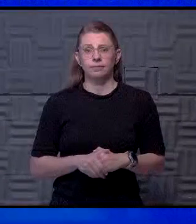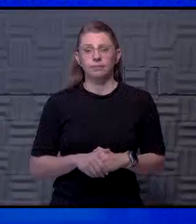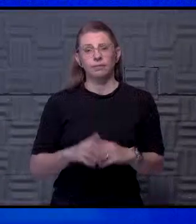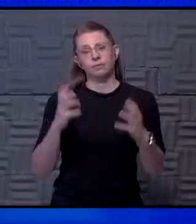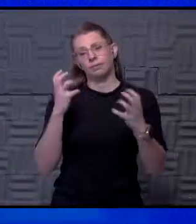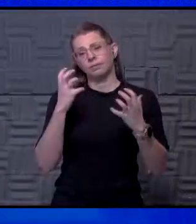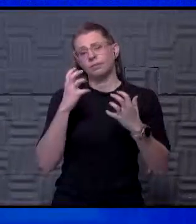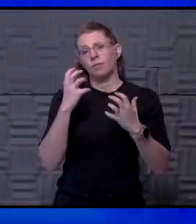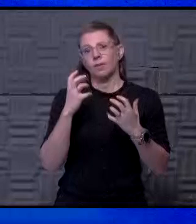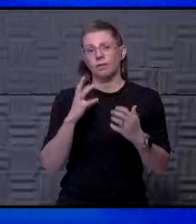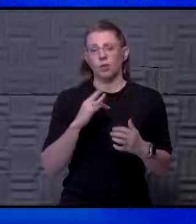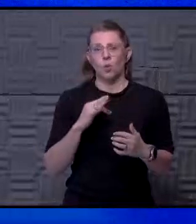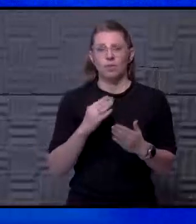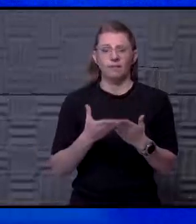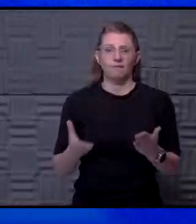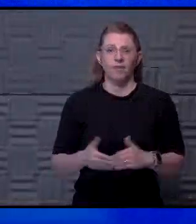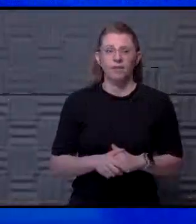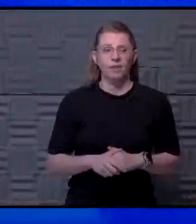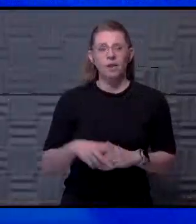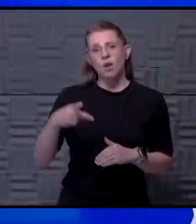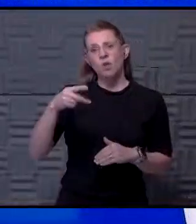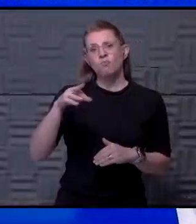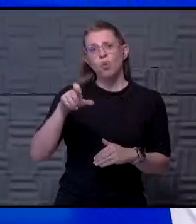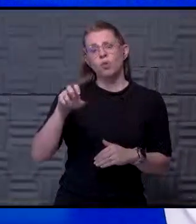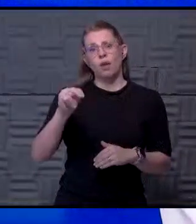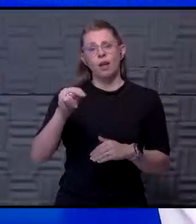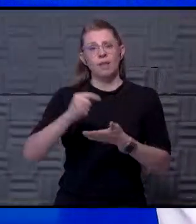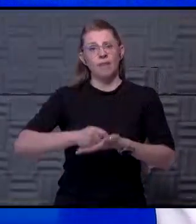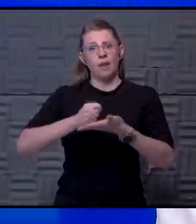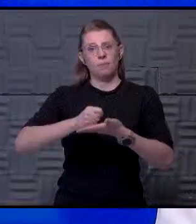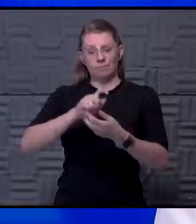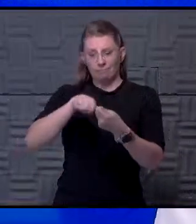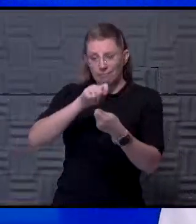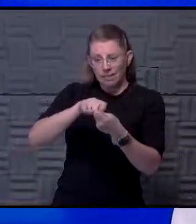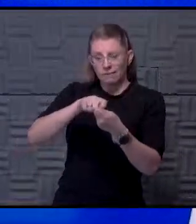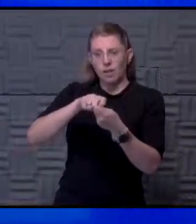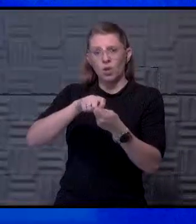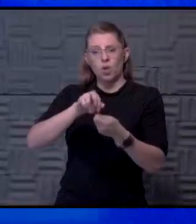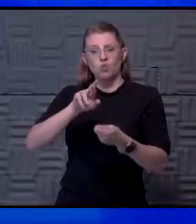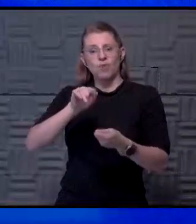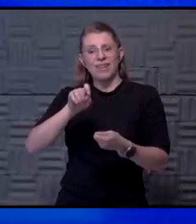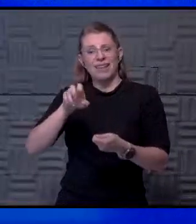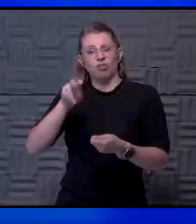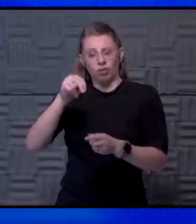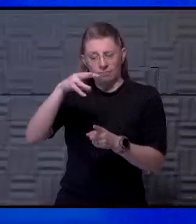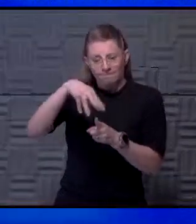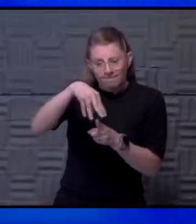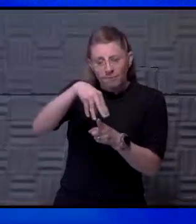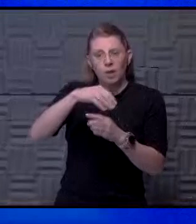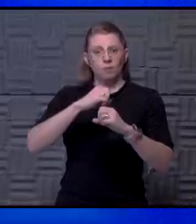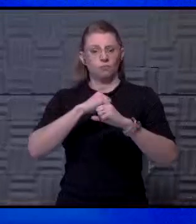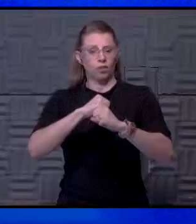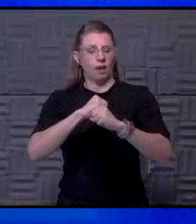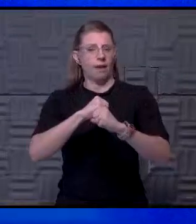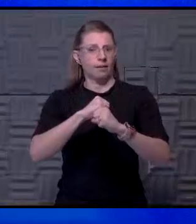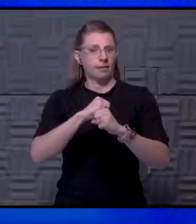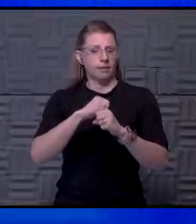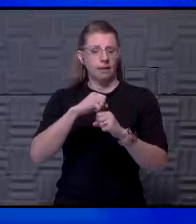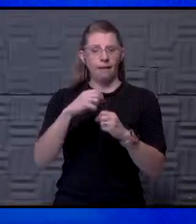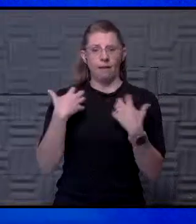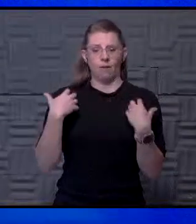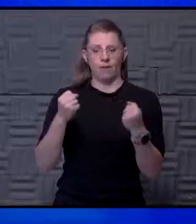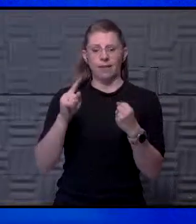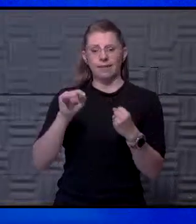Wow, that is really cool stuff. So proton therapy is a type of precision radiation that protects healthy tissue around cancer tumors in a way that